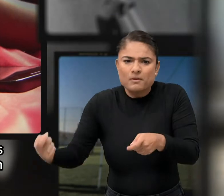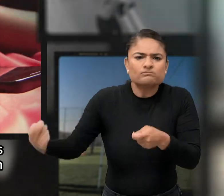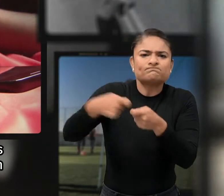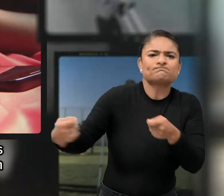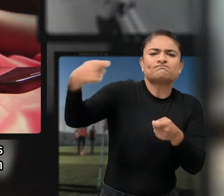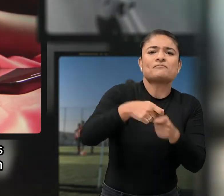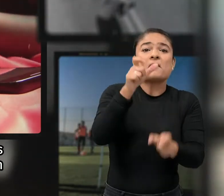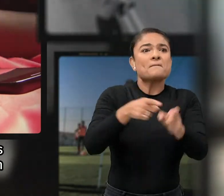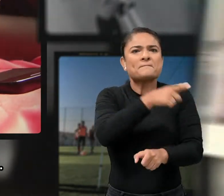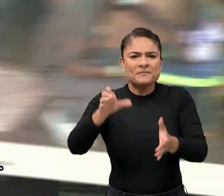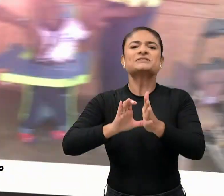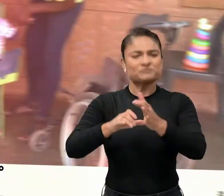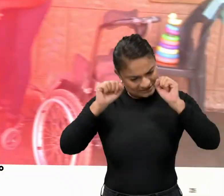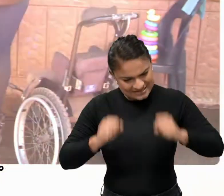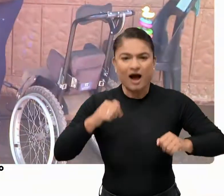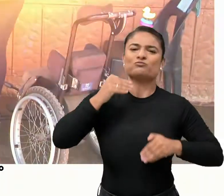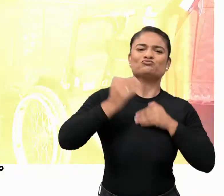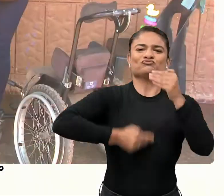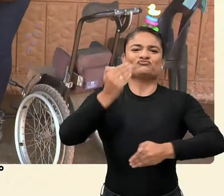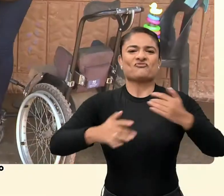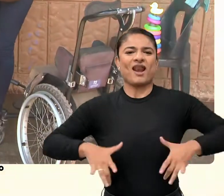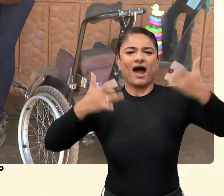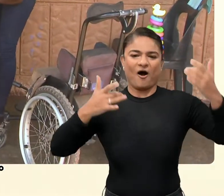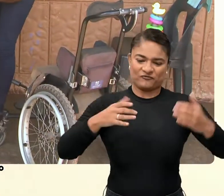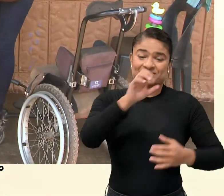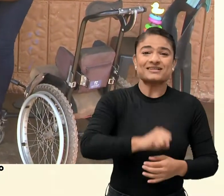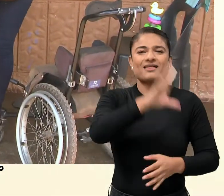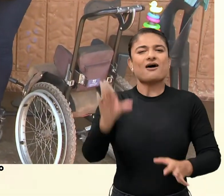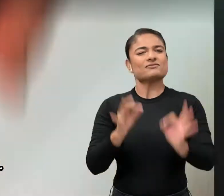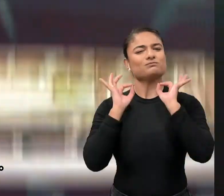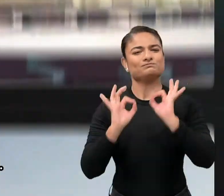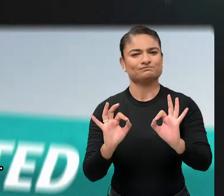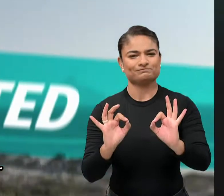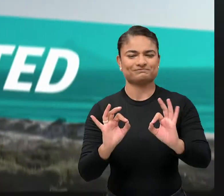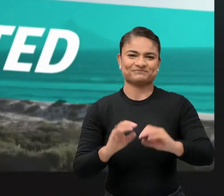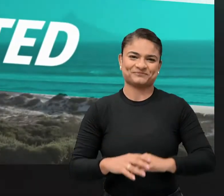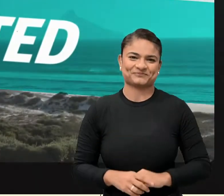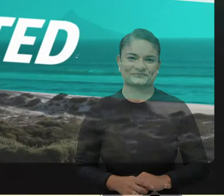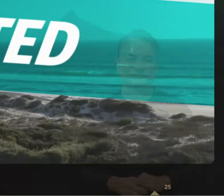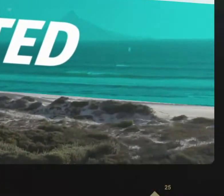persons with disabilities can and must make to building a disability-inclusive Mzansi.